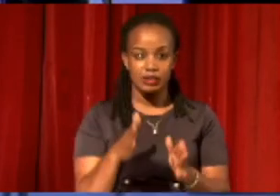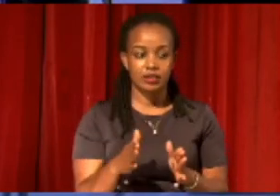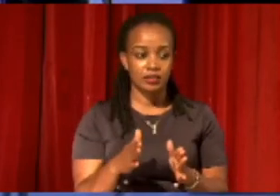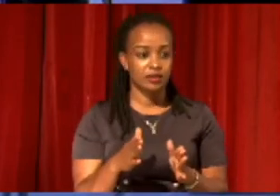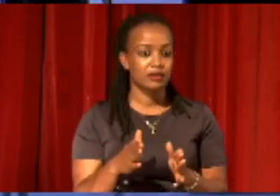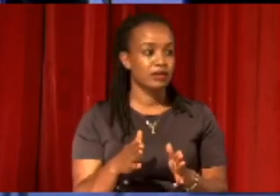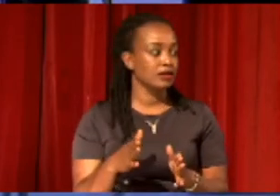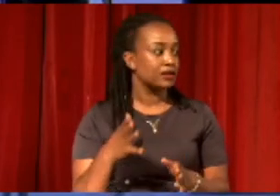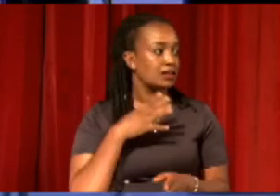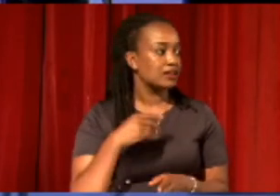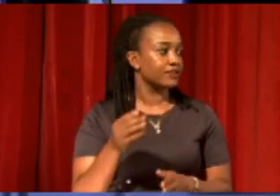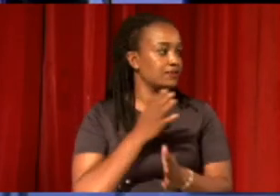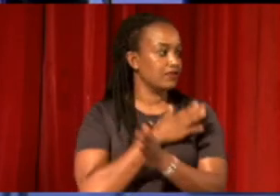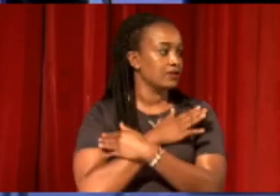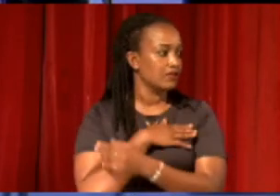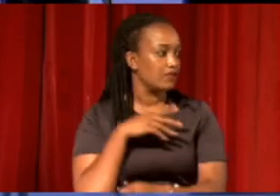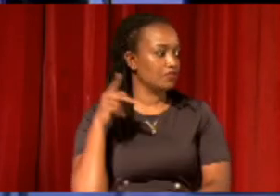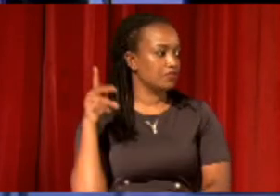Ted.